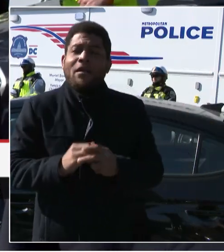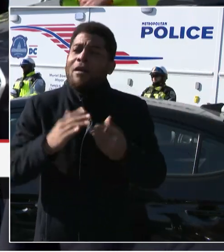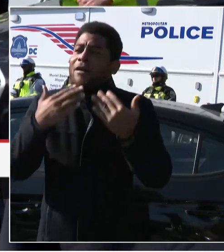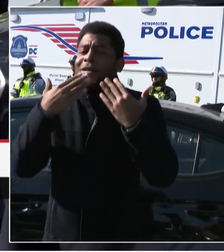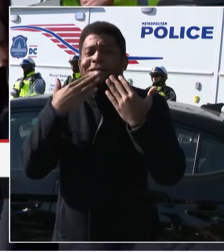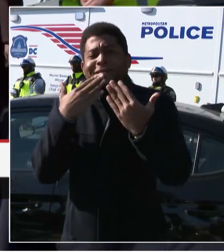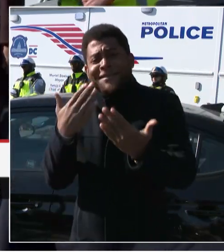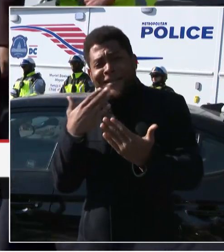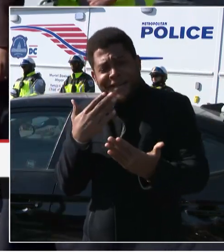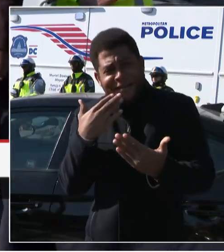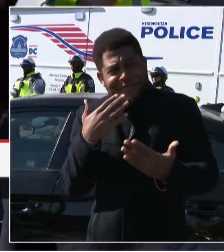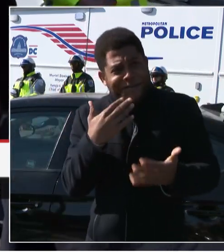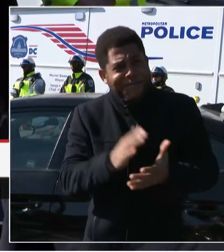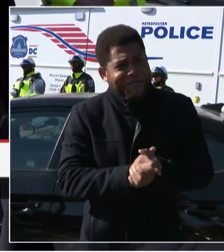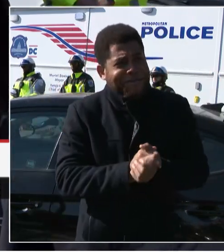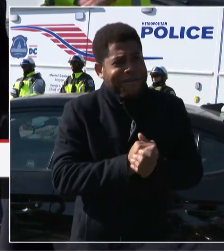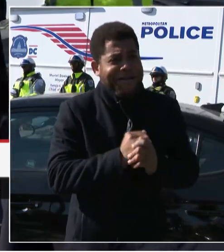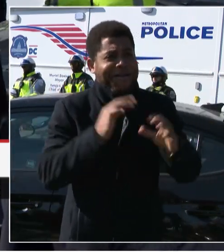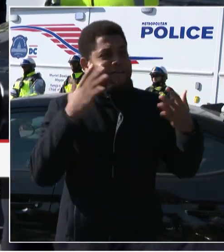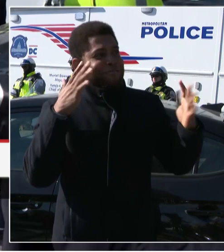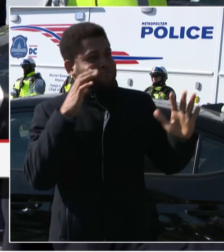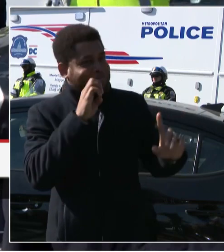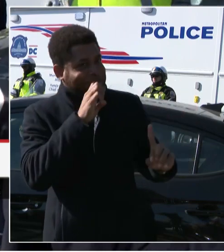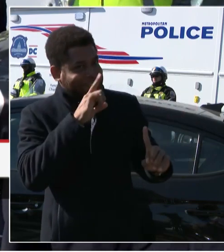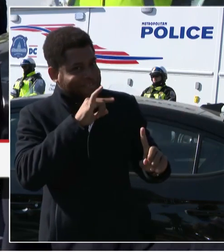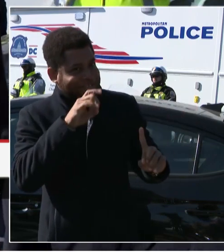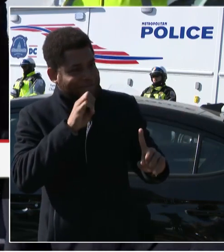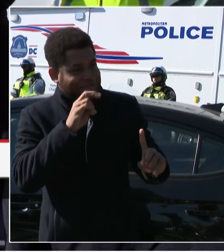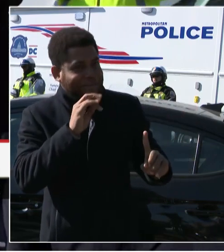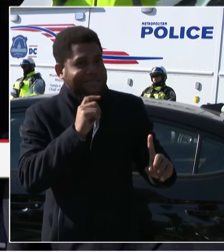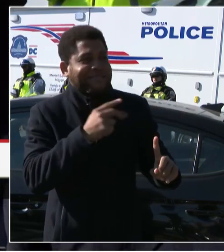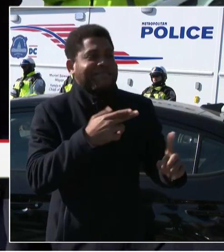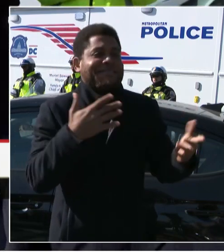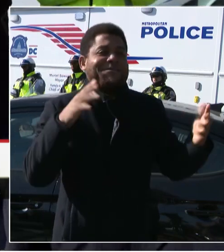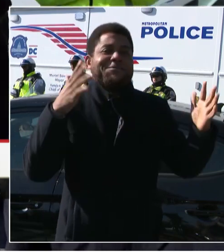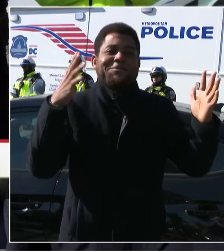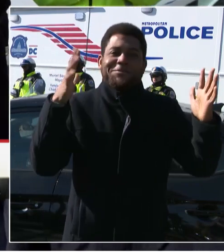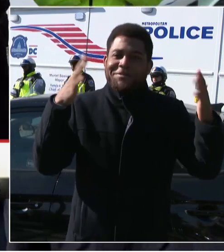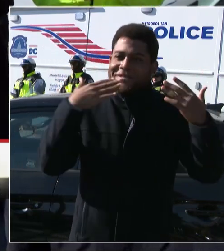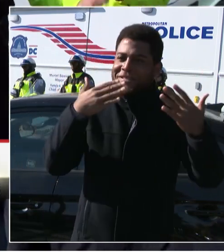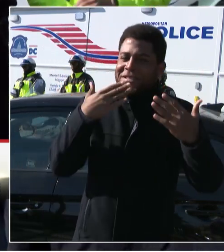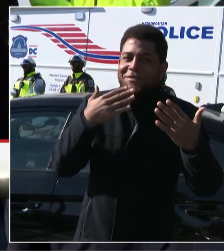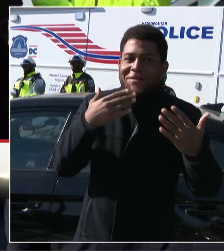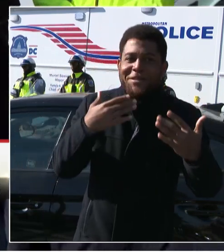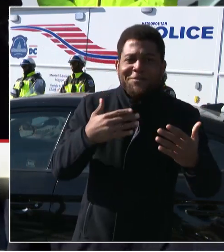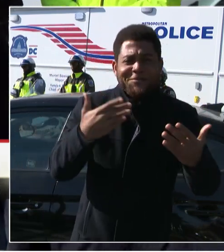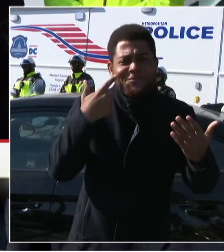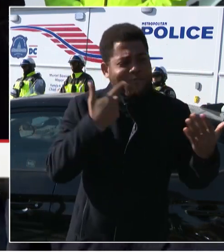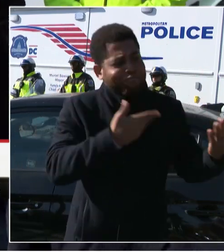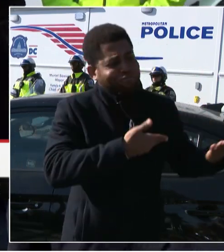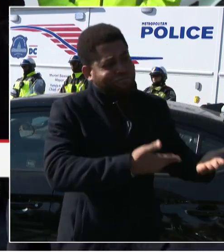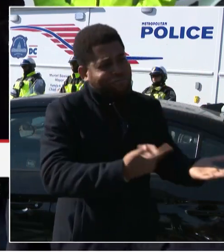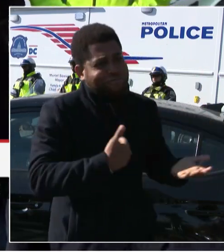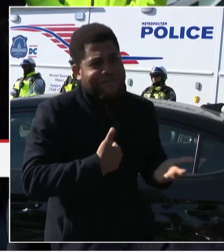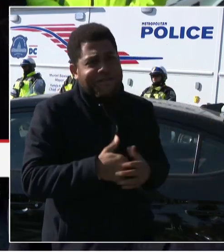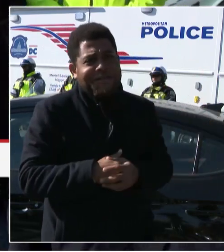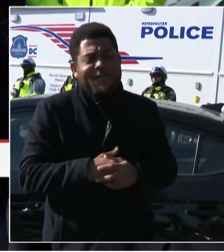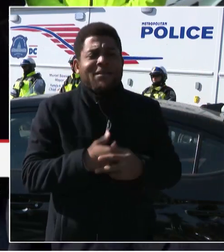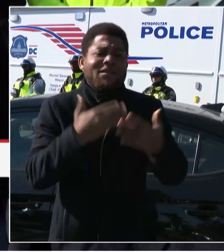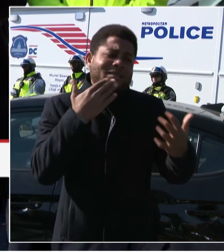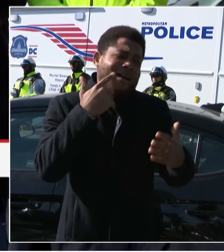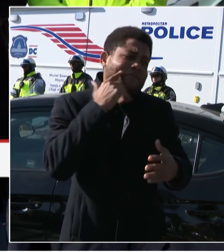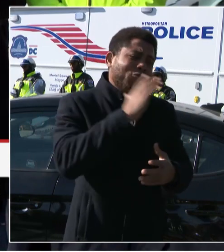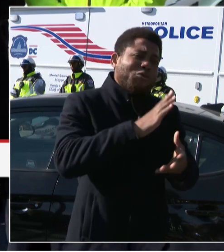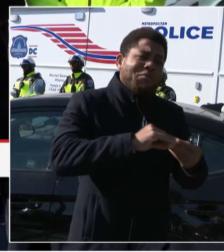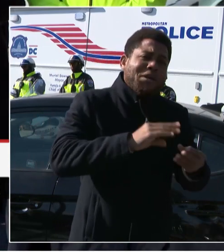Well, let's give Elizabeth a big round of applause. Thank you for that introduction and your remarks about community